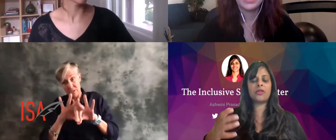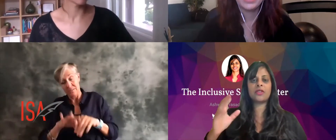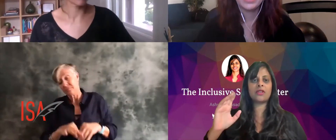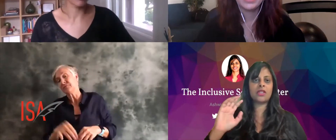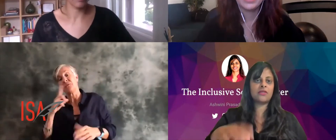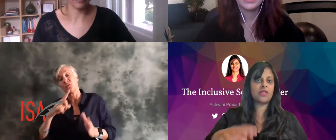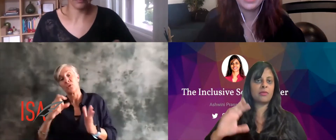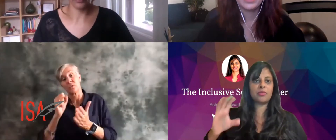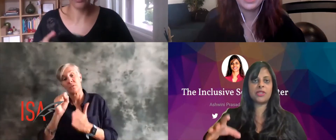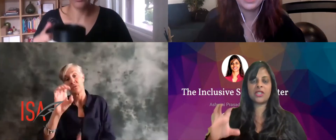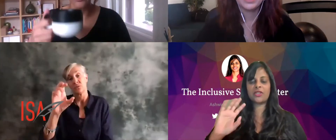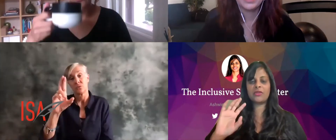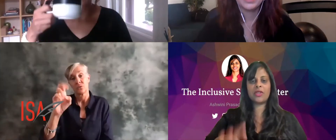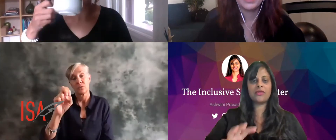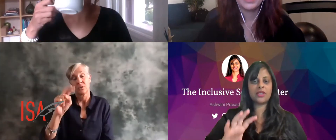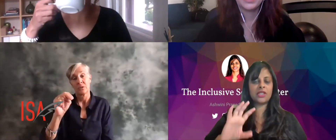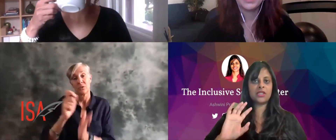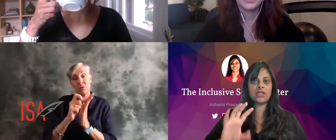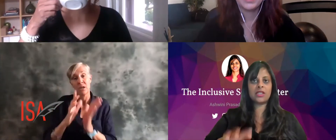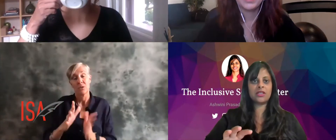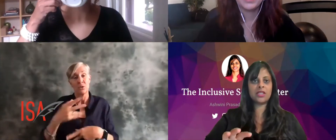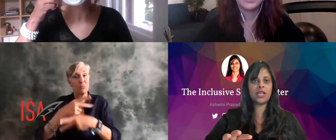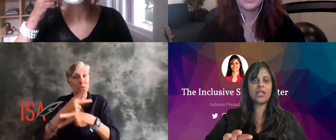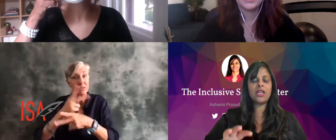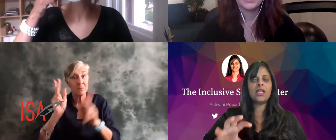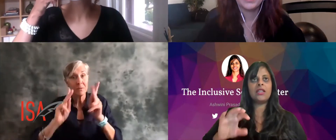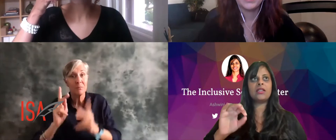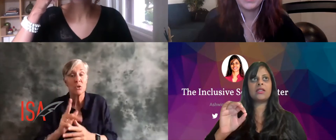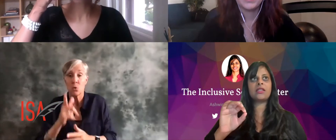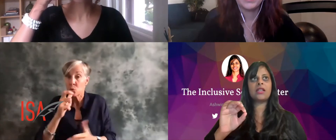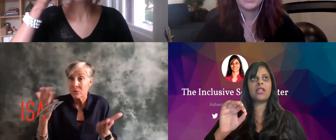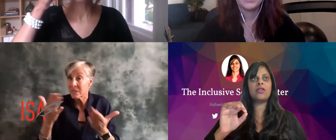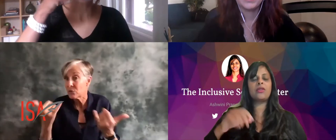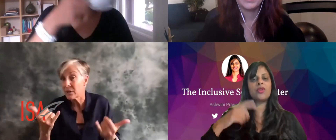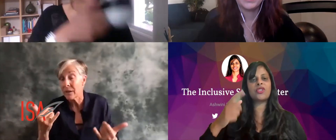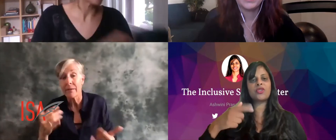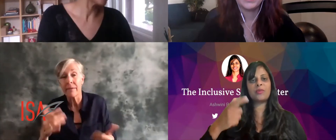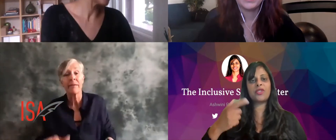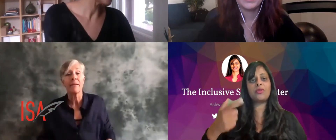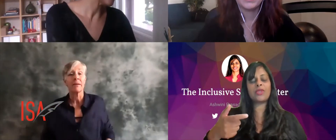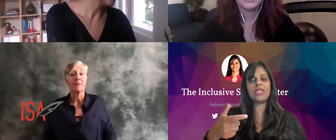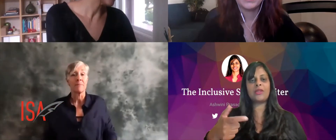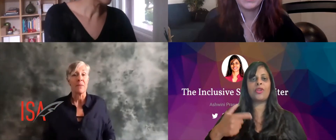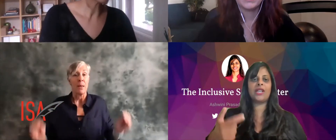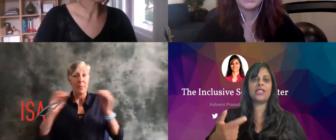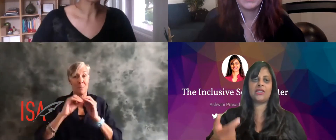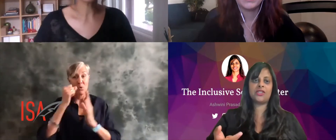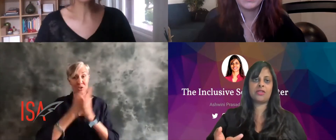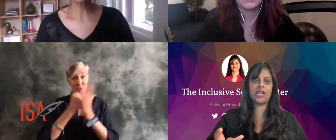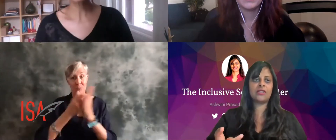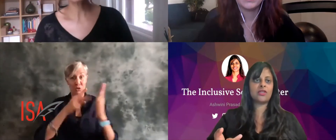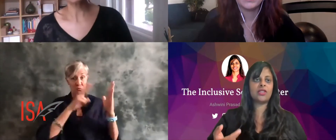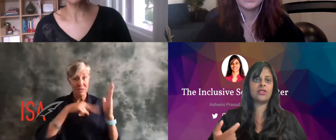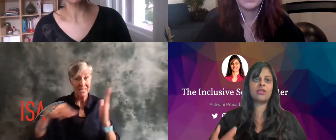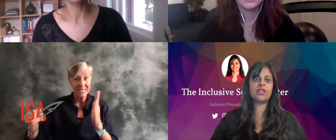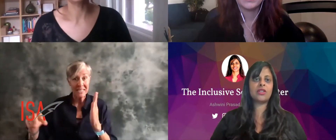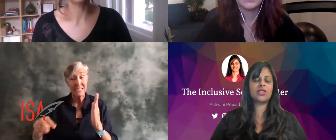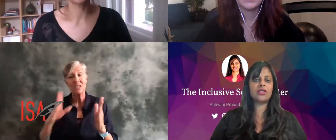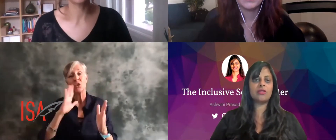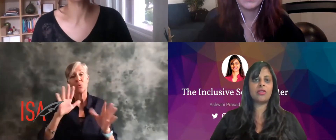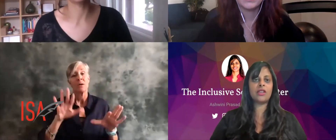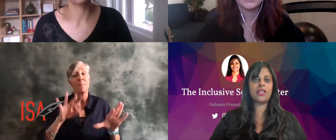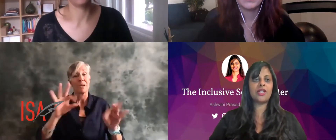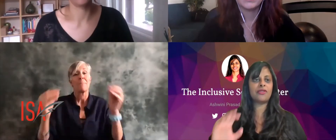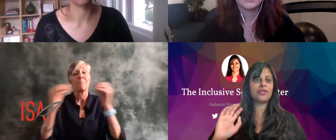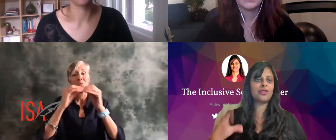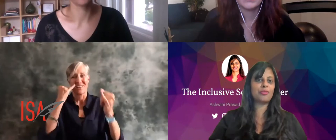and folks that are in development or production, whoever is here today, is, you know, the more scripts you read, the more ideas you'll get. So I do